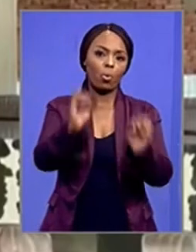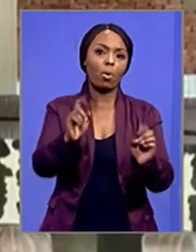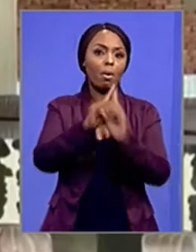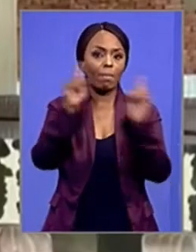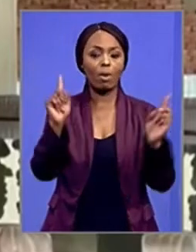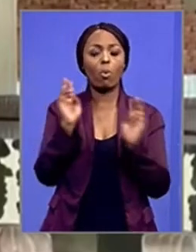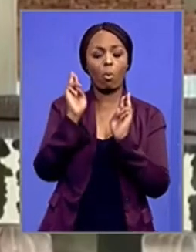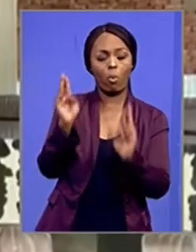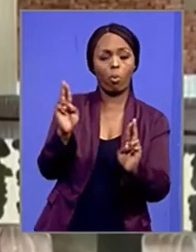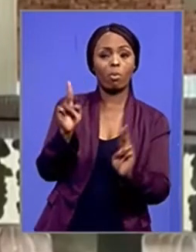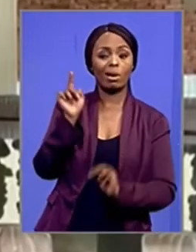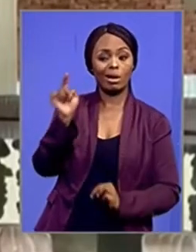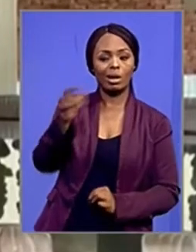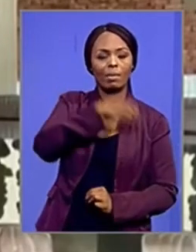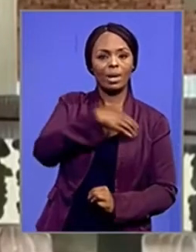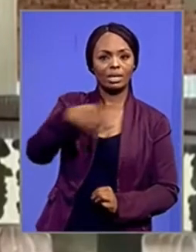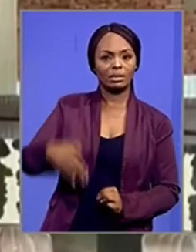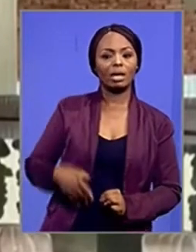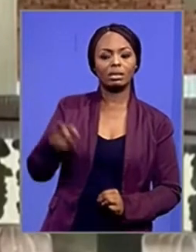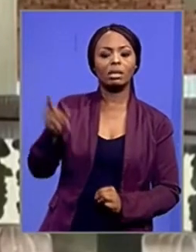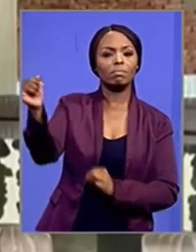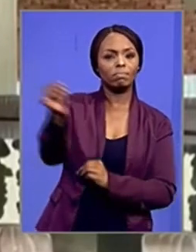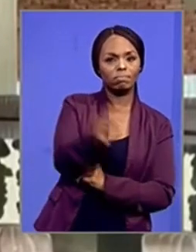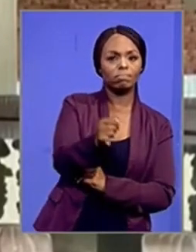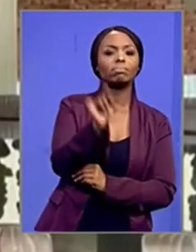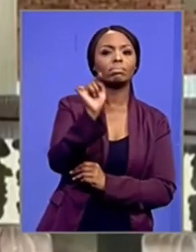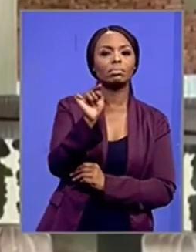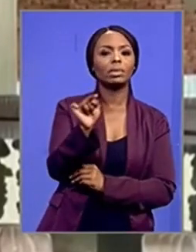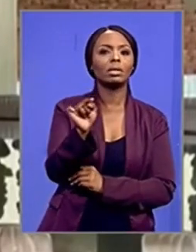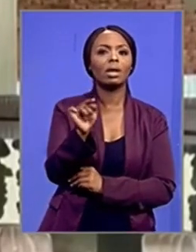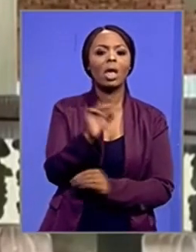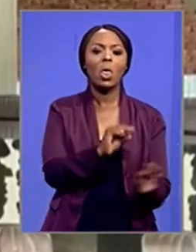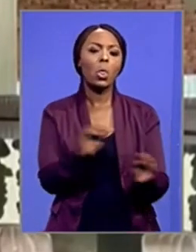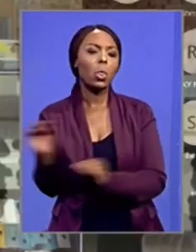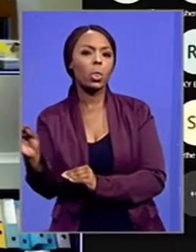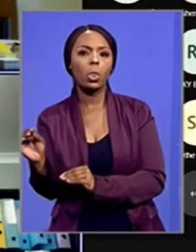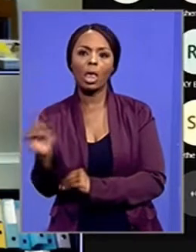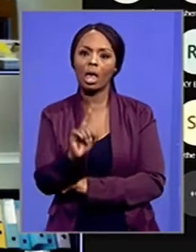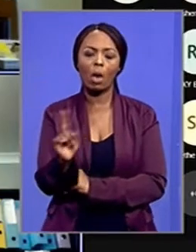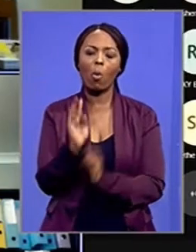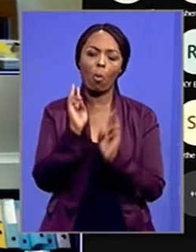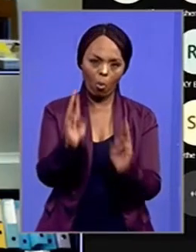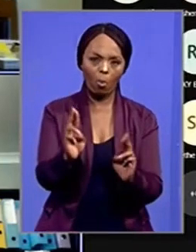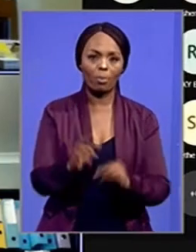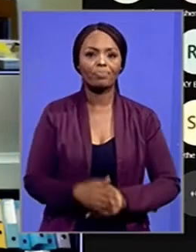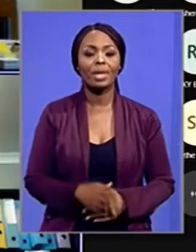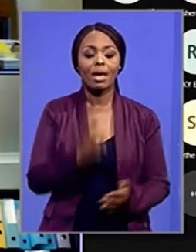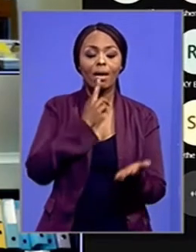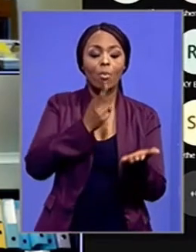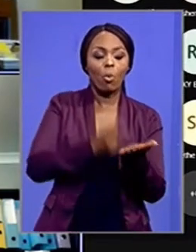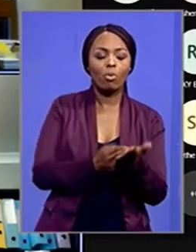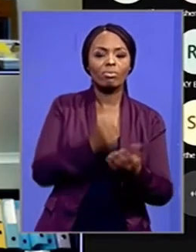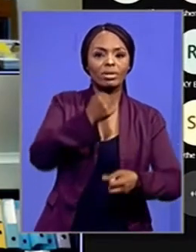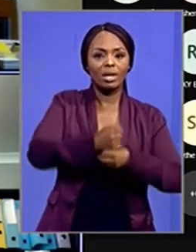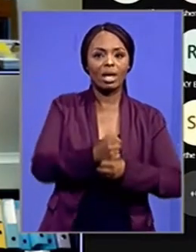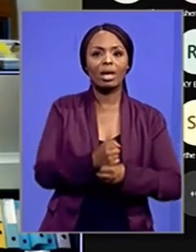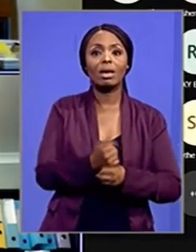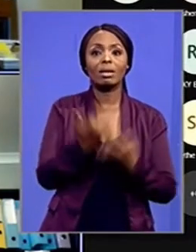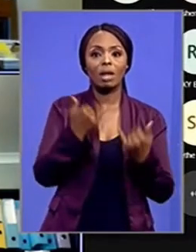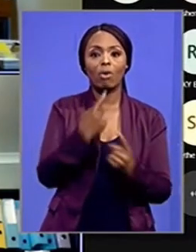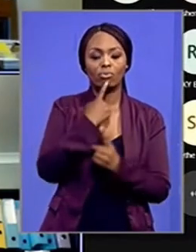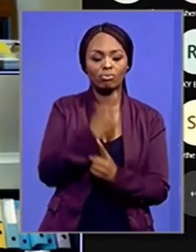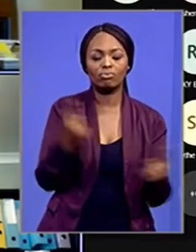president will make the appointments without any further delay. Raporoto ya selemo e phatlaladitsweng letsatsing leo